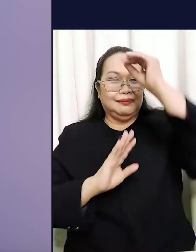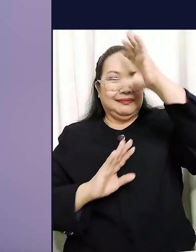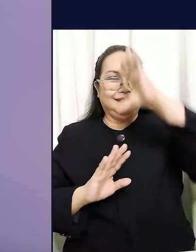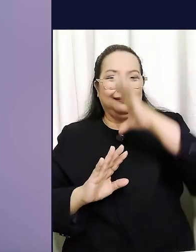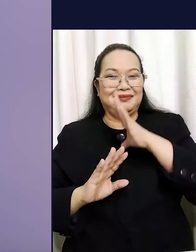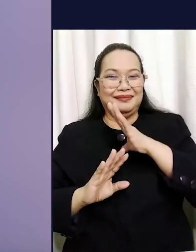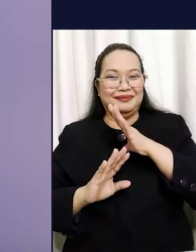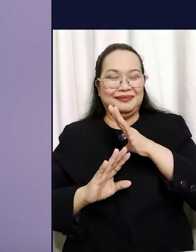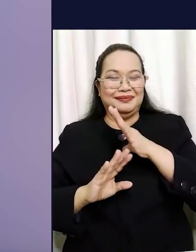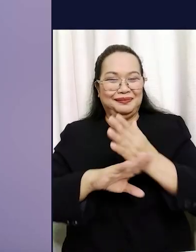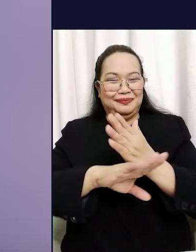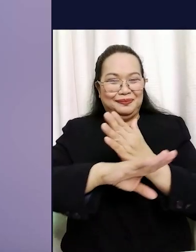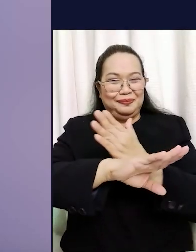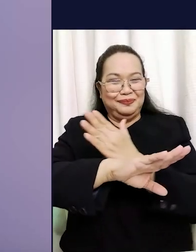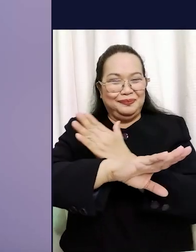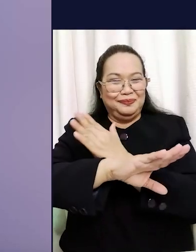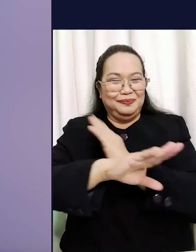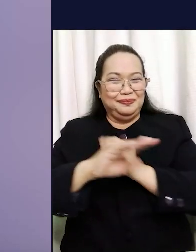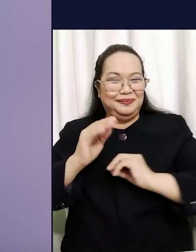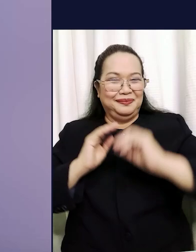gifts. But now,